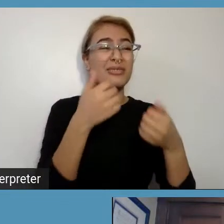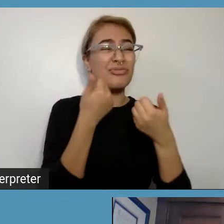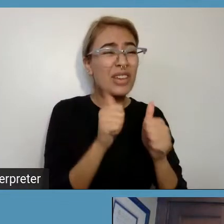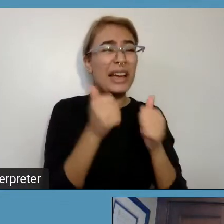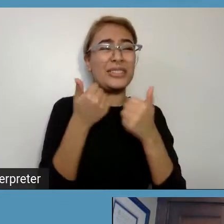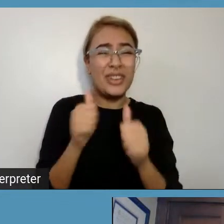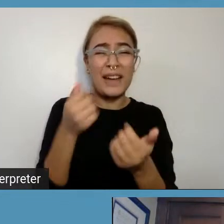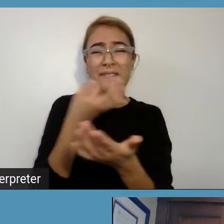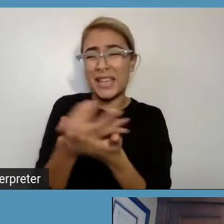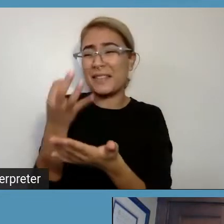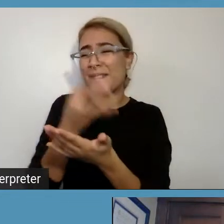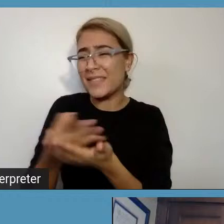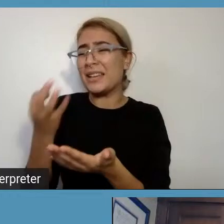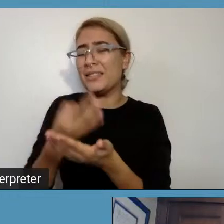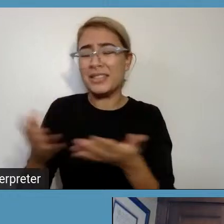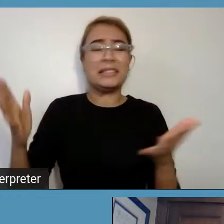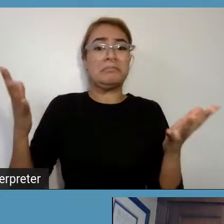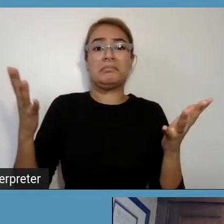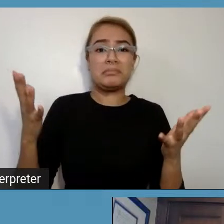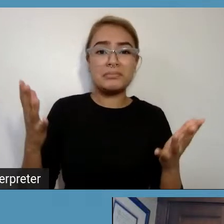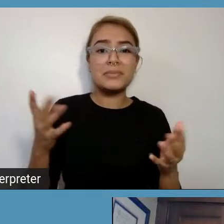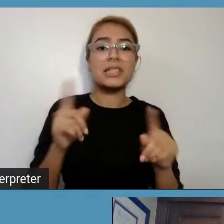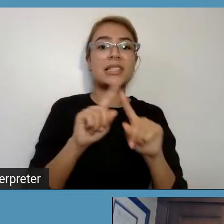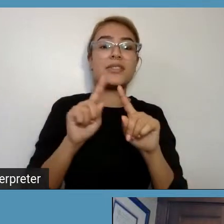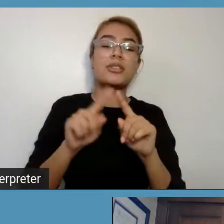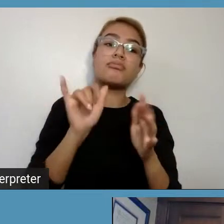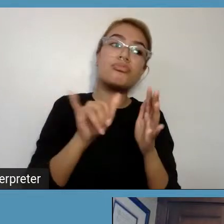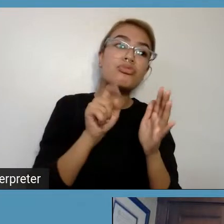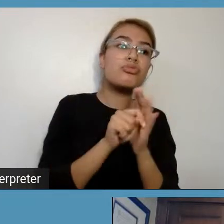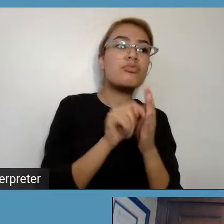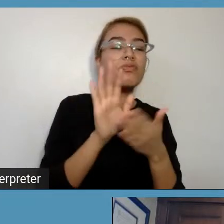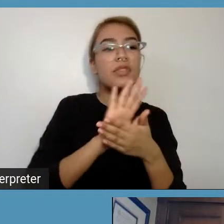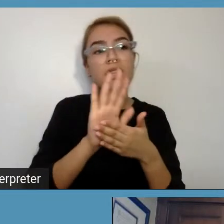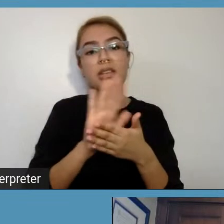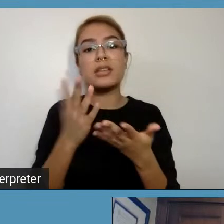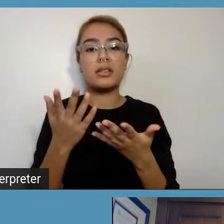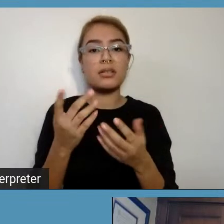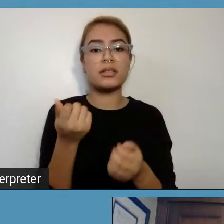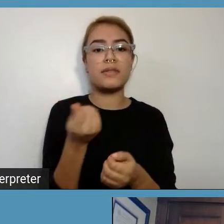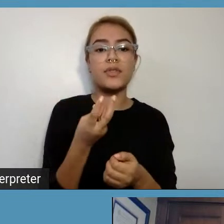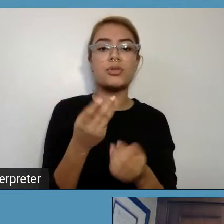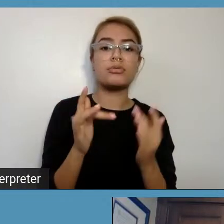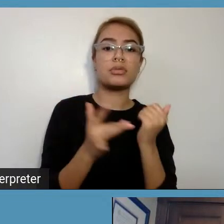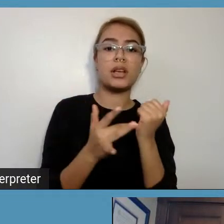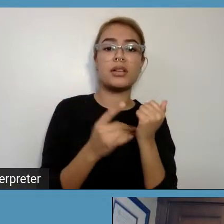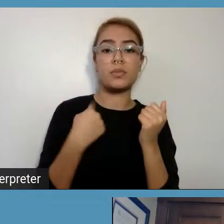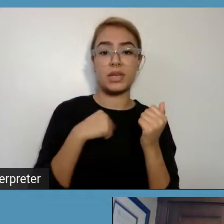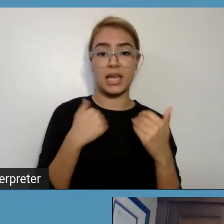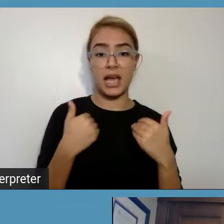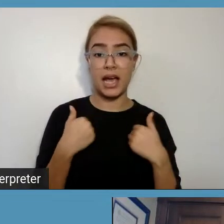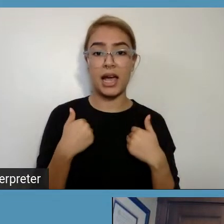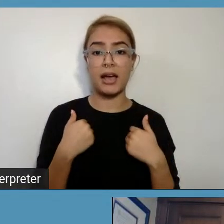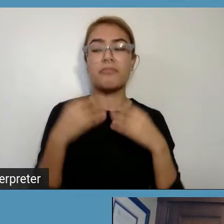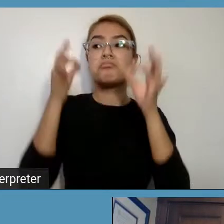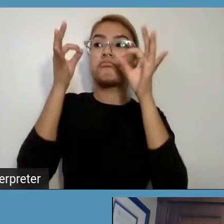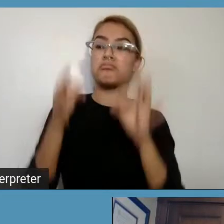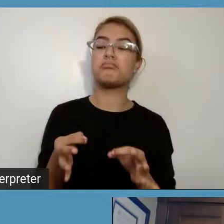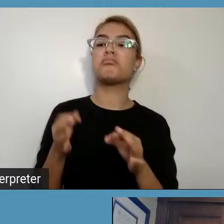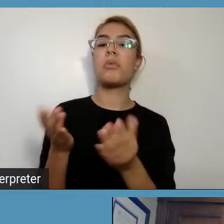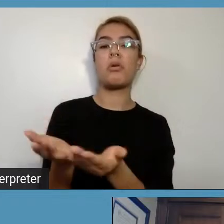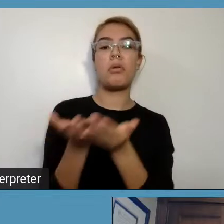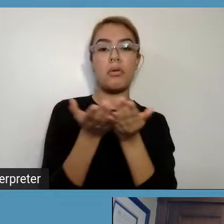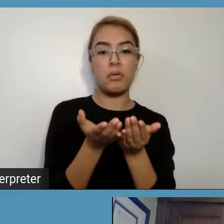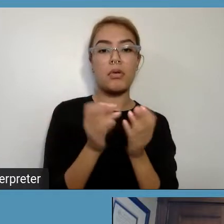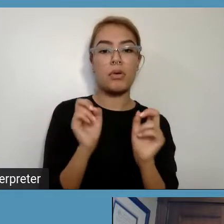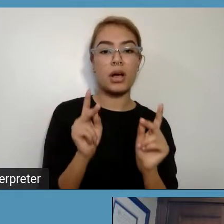things. Watch different like YouTube videos. But there's a few technologies that we have settled on. We